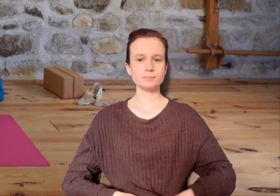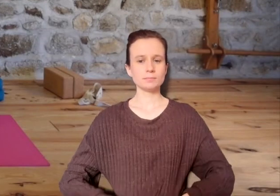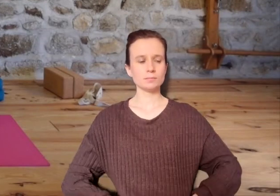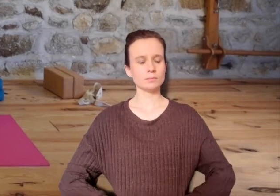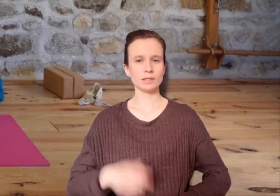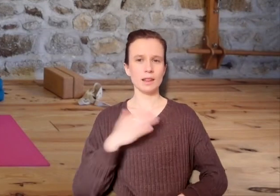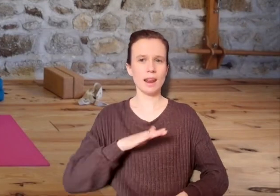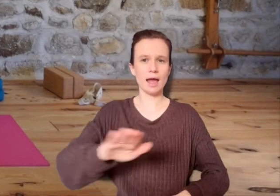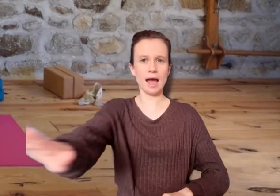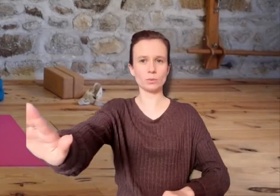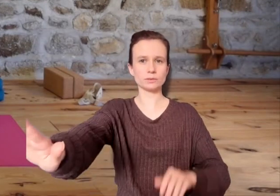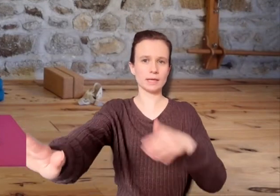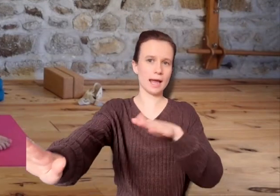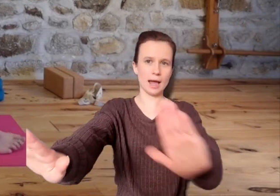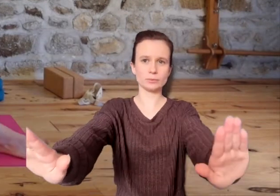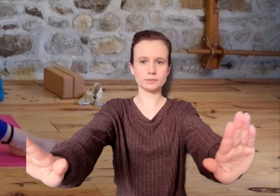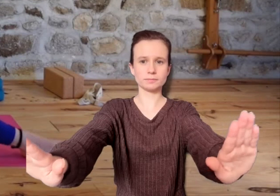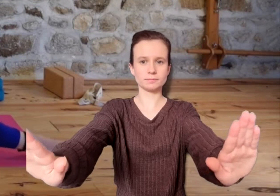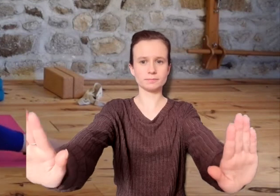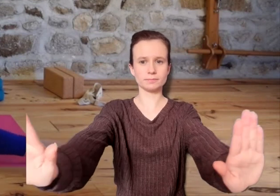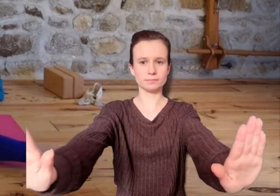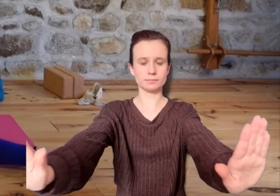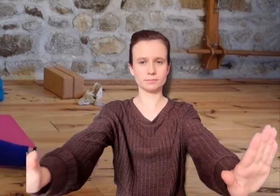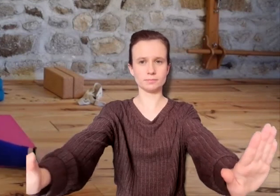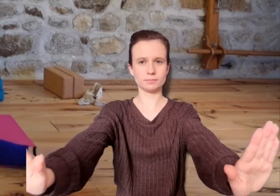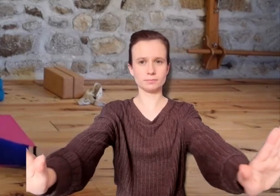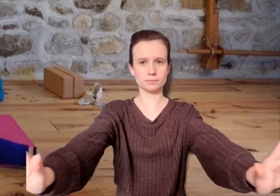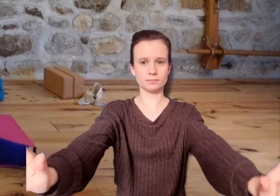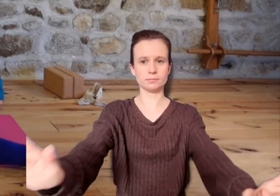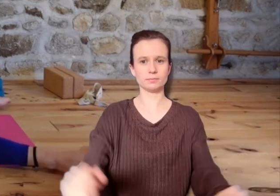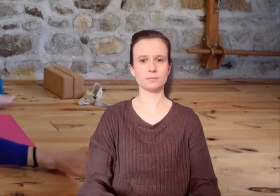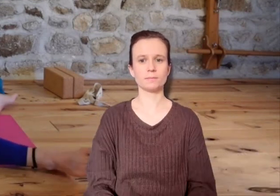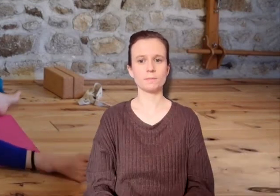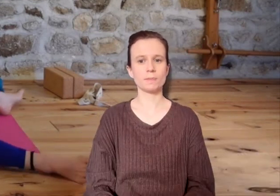Readjust yourself. You're going to lengthen those legs out.